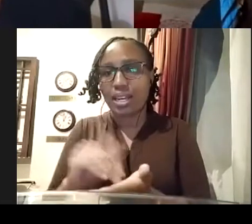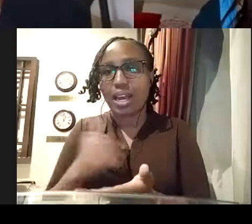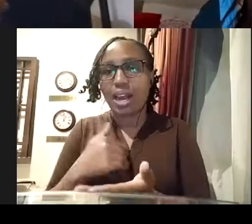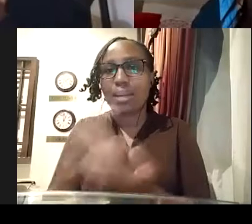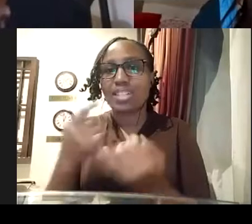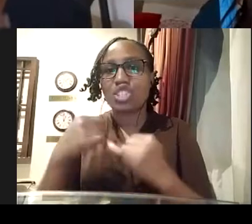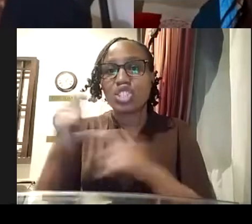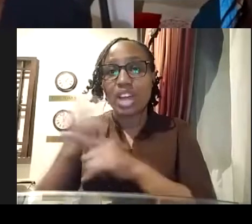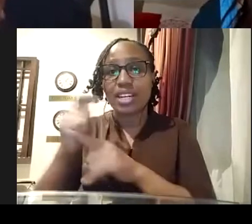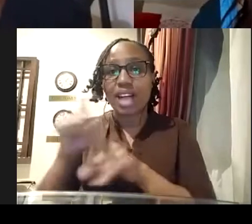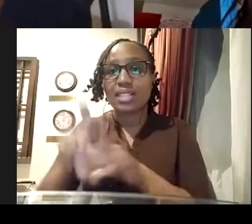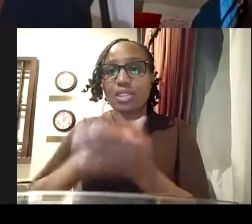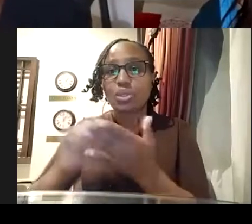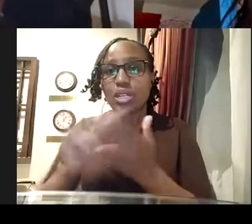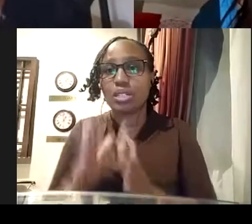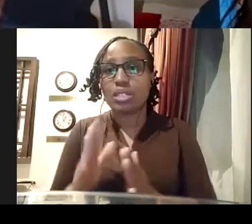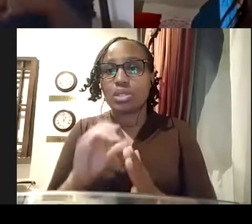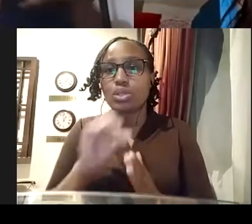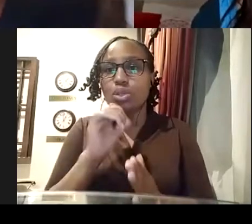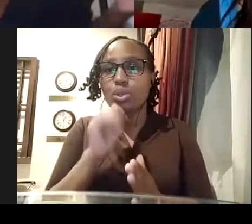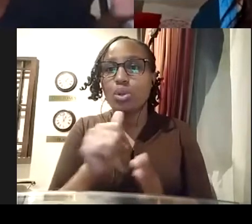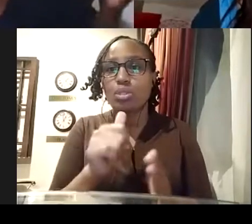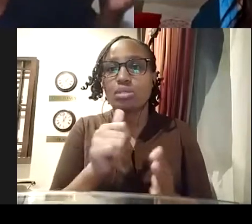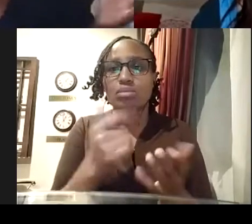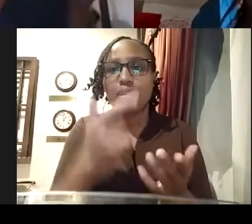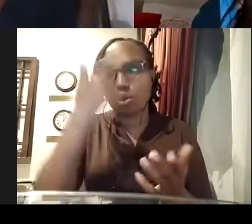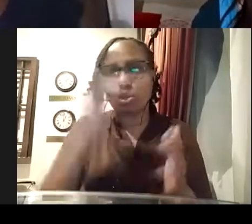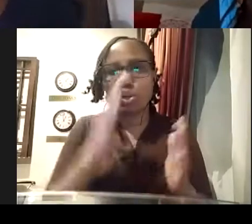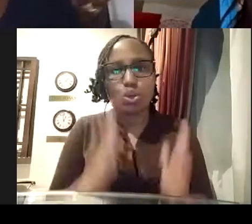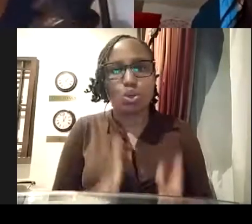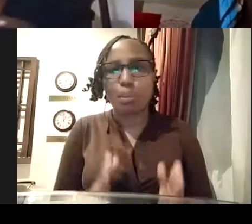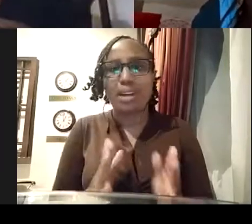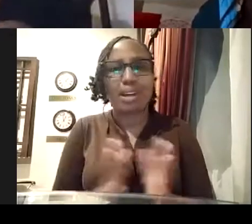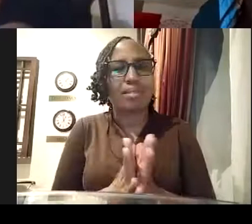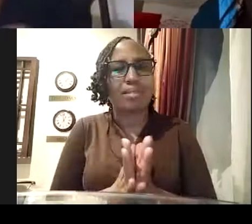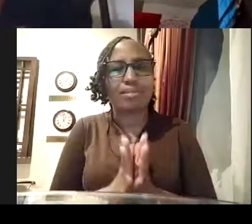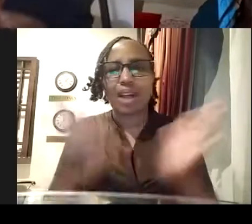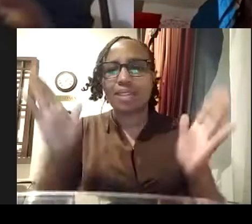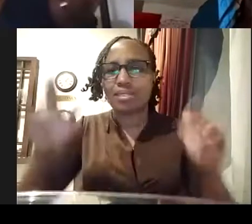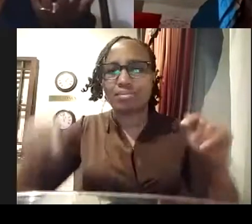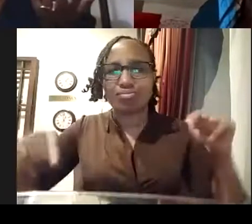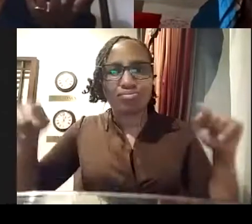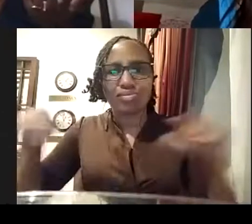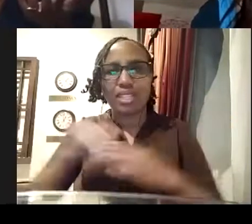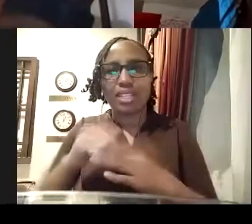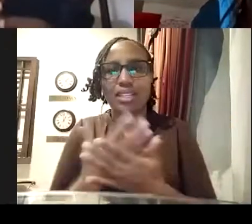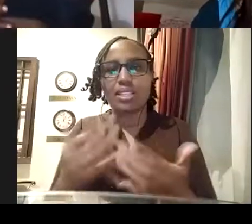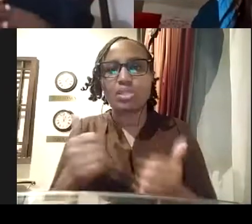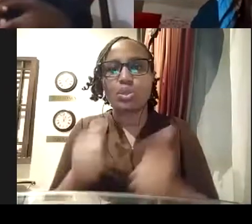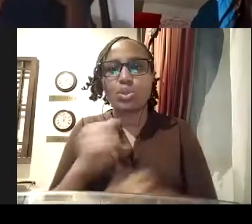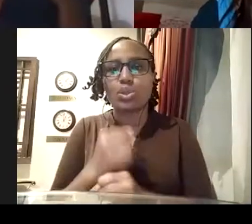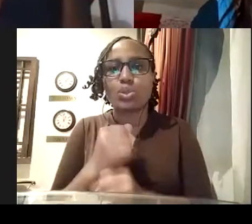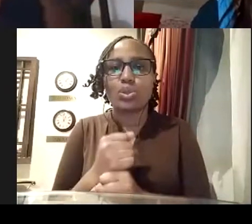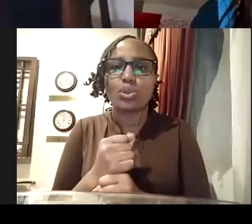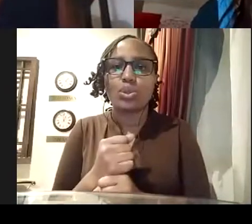you don't need to make many things up because human beings are so vast in the things that they do. So I really like watching people's lives. So I'll often